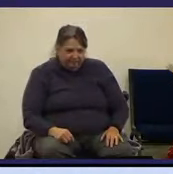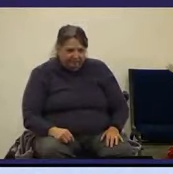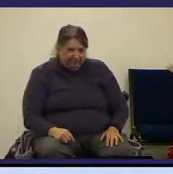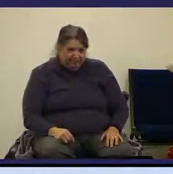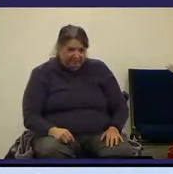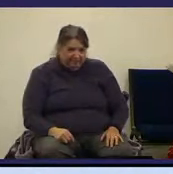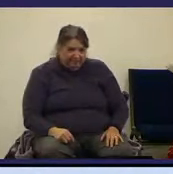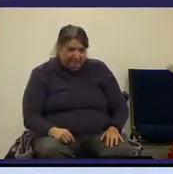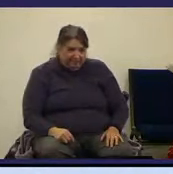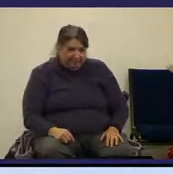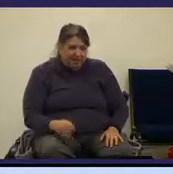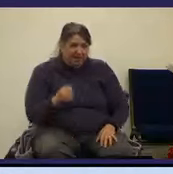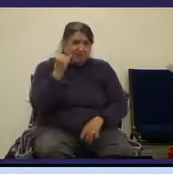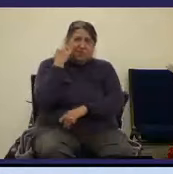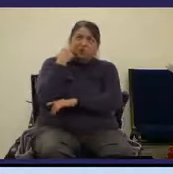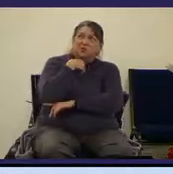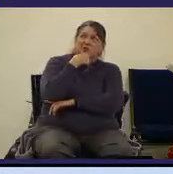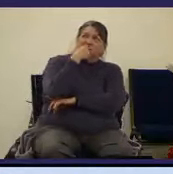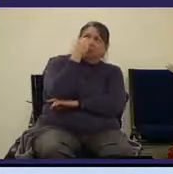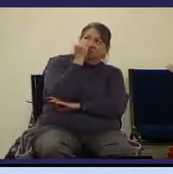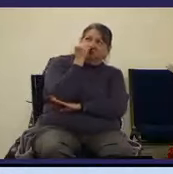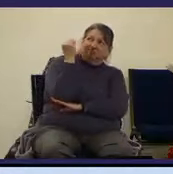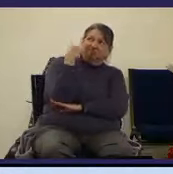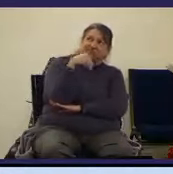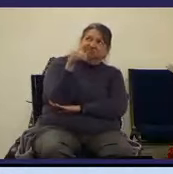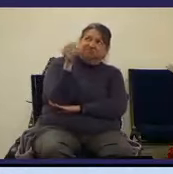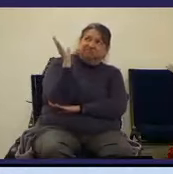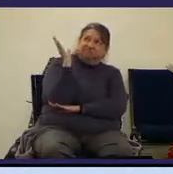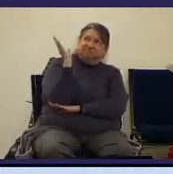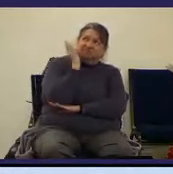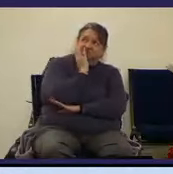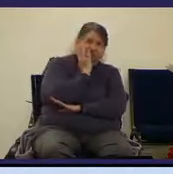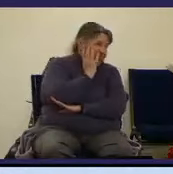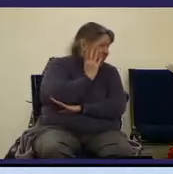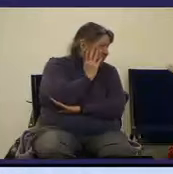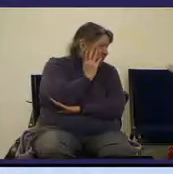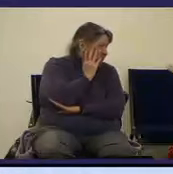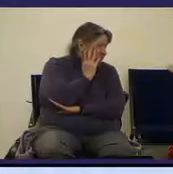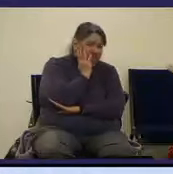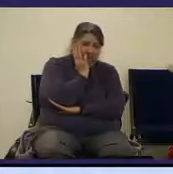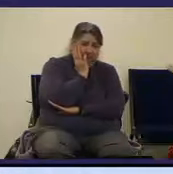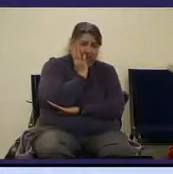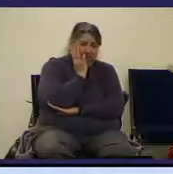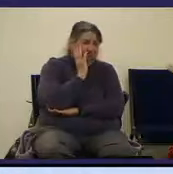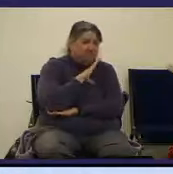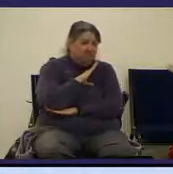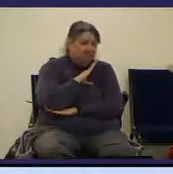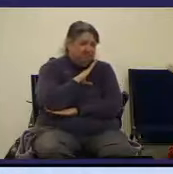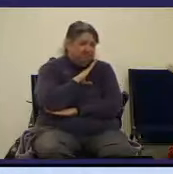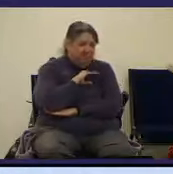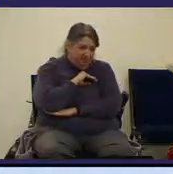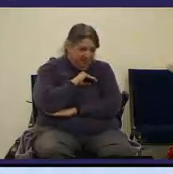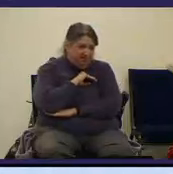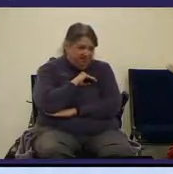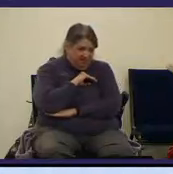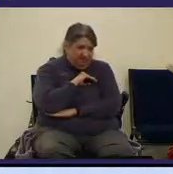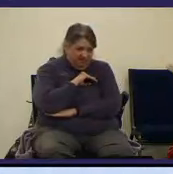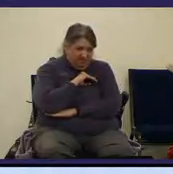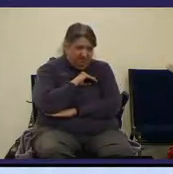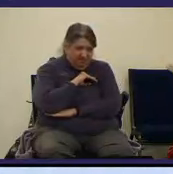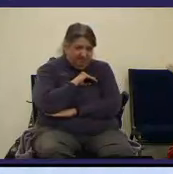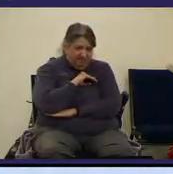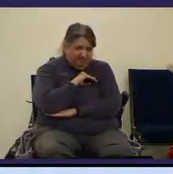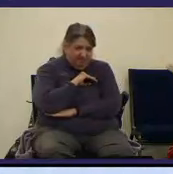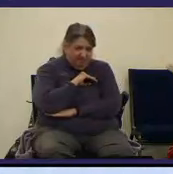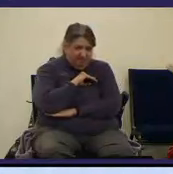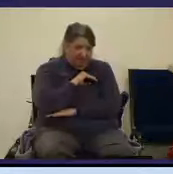missing, you've lost. God provides what we need. What we need does not provide God. If anything,